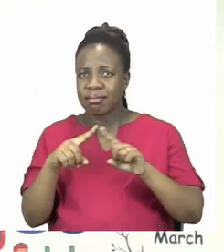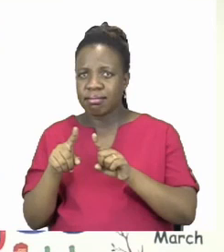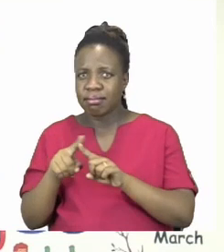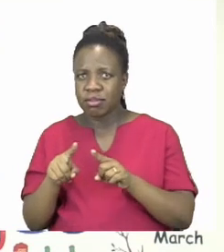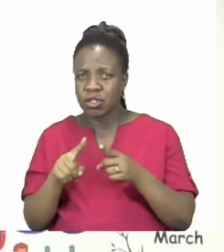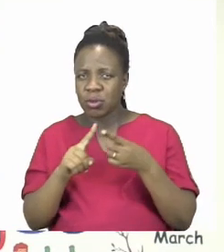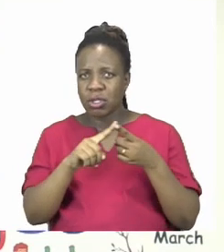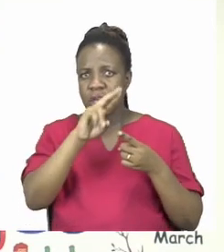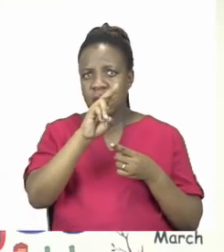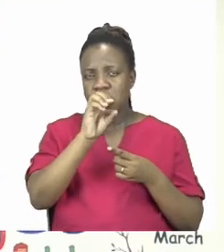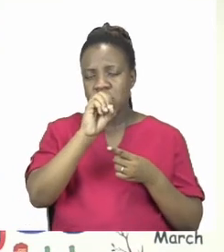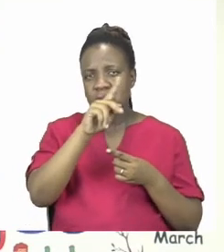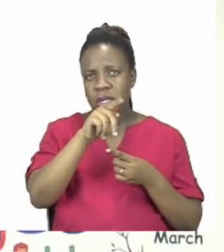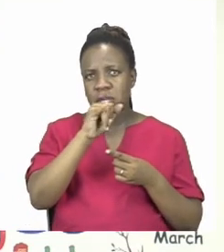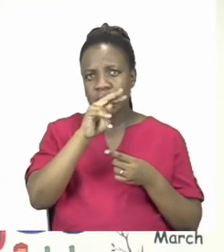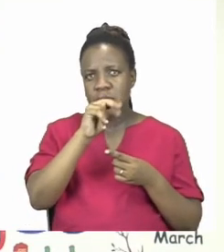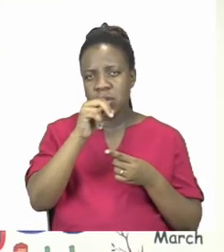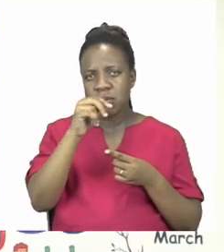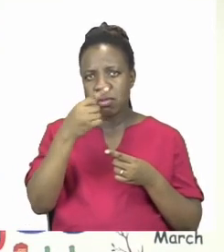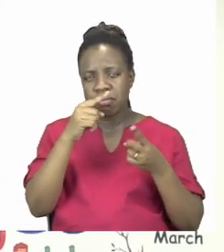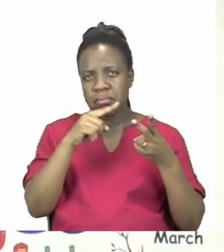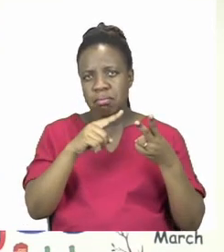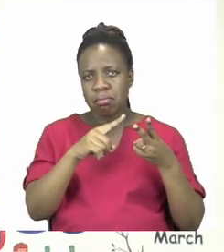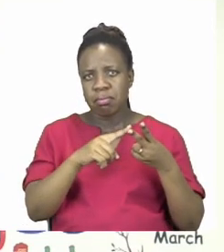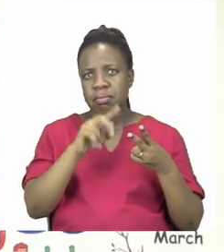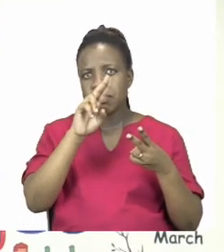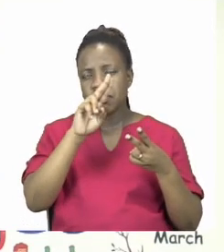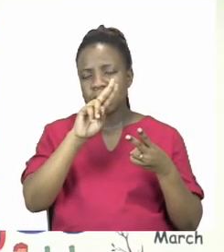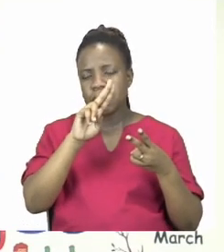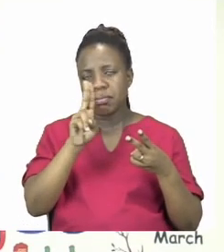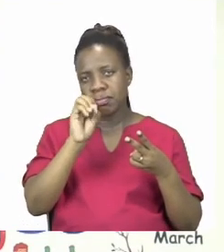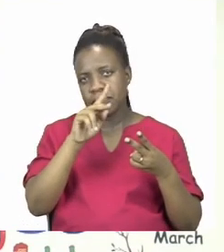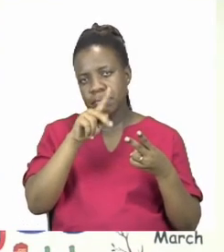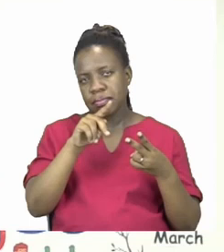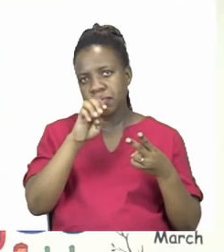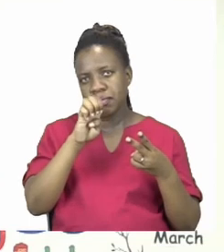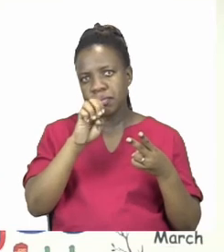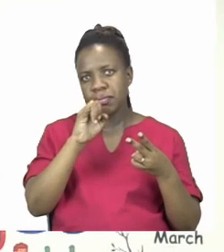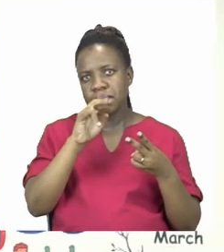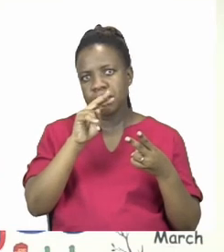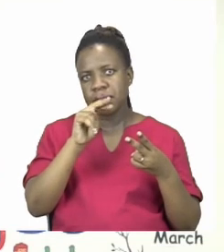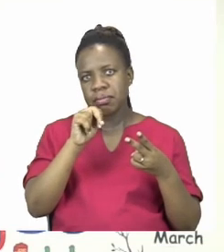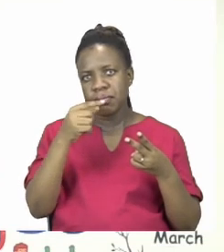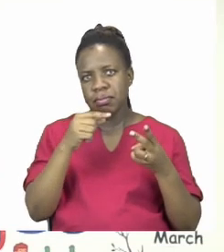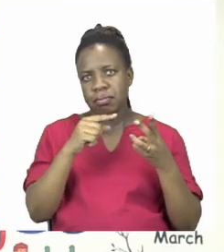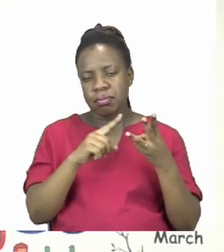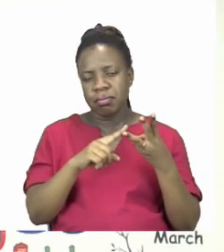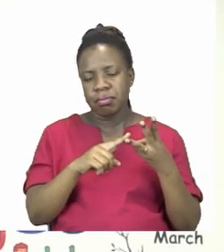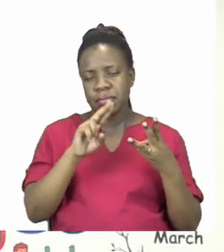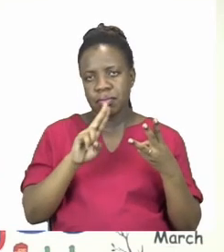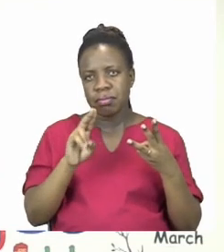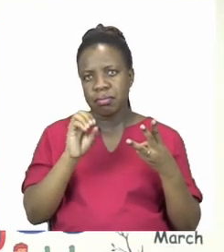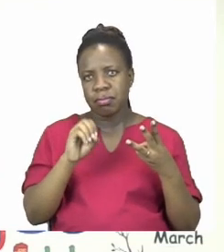hoping, and hopping. Now, definitely it cannot be hopping because